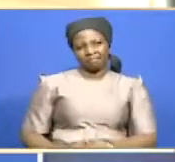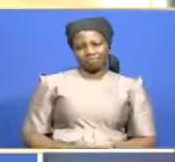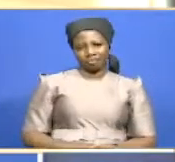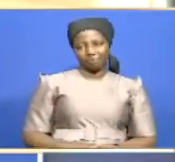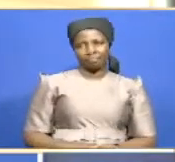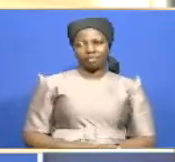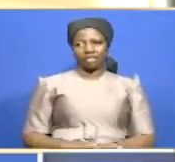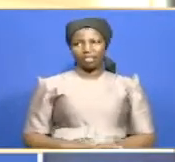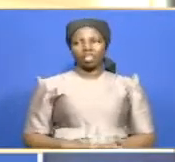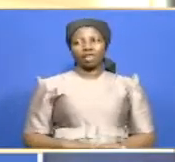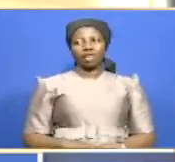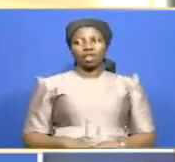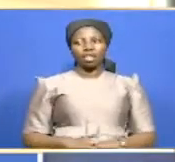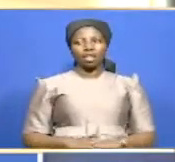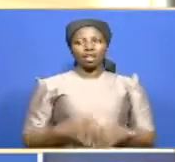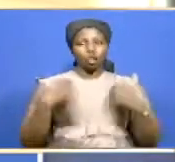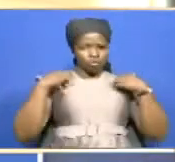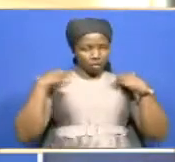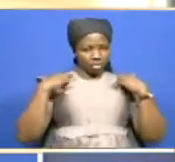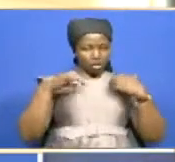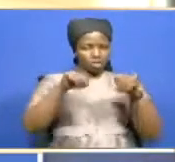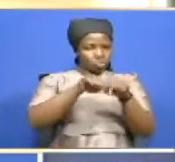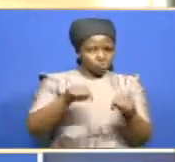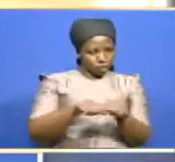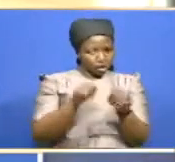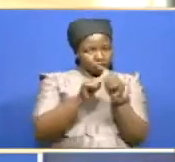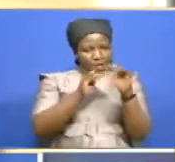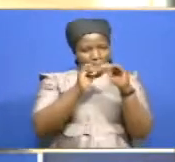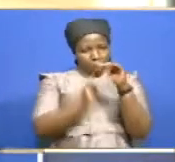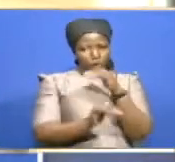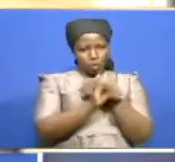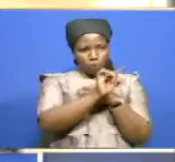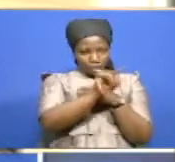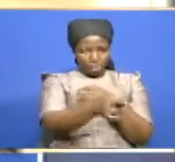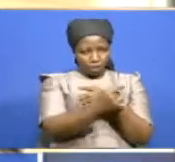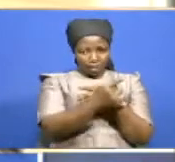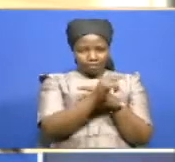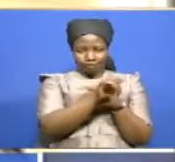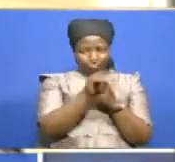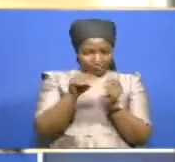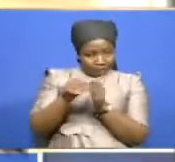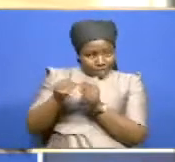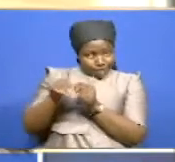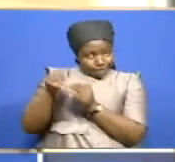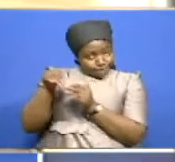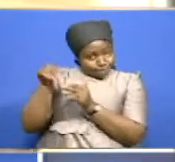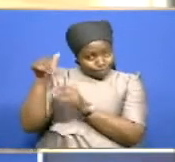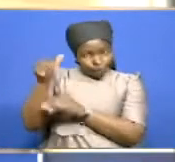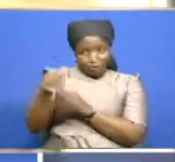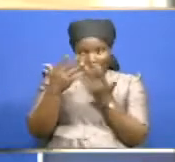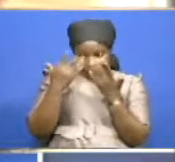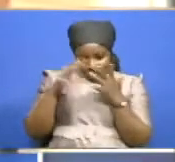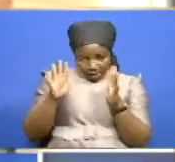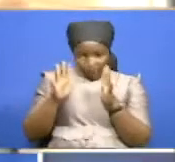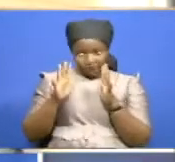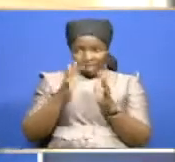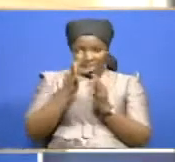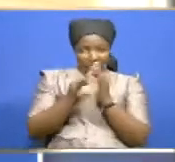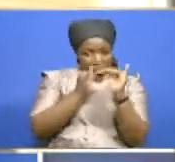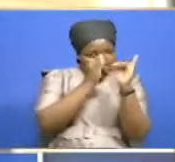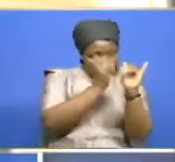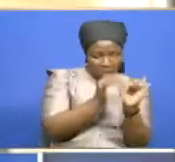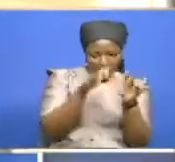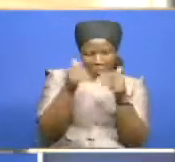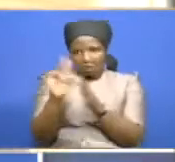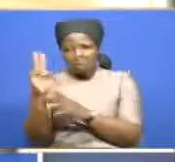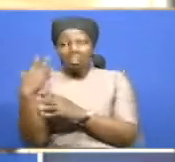goods of clothing and footwear of less than 1,000 shillings is purchased, but whether it's new or